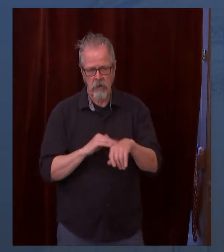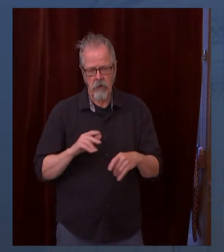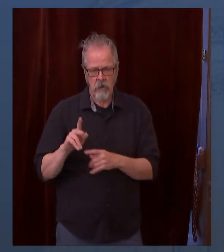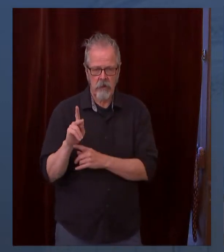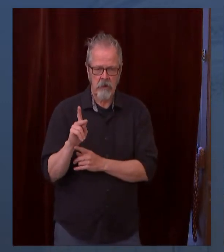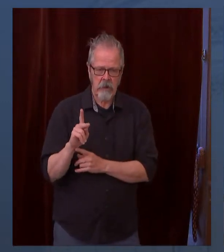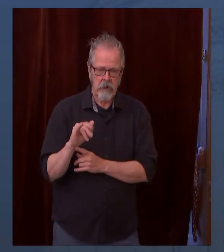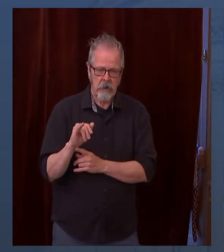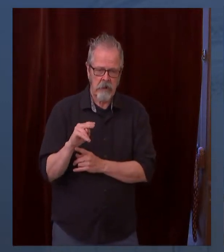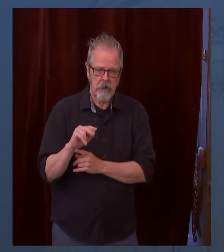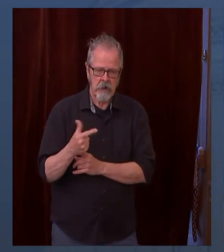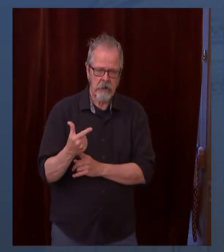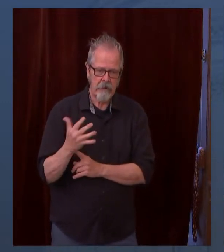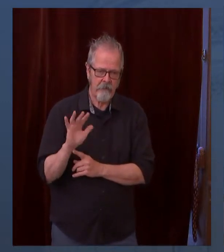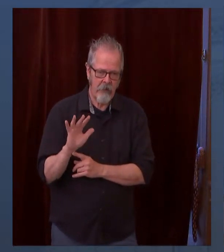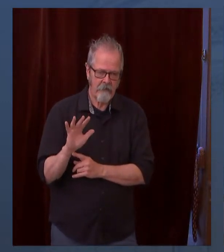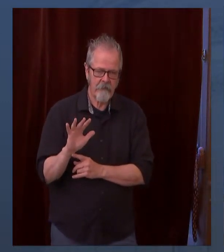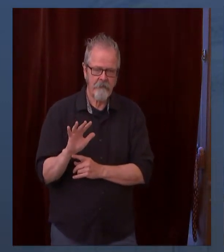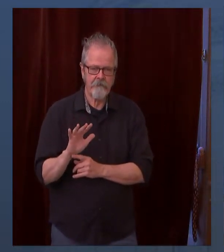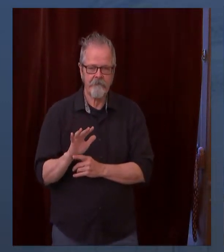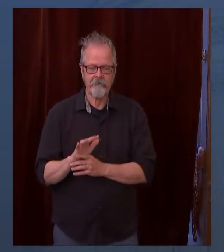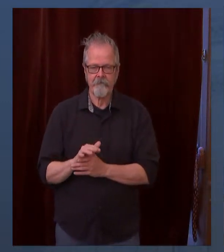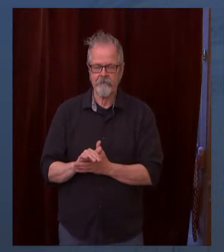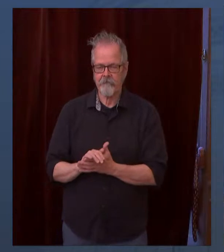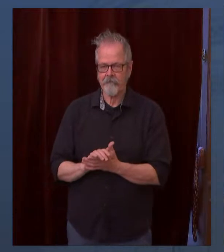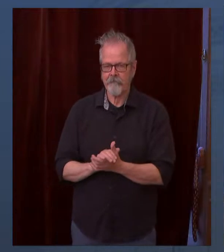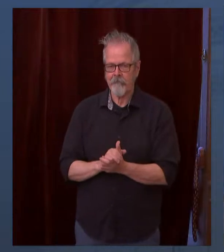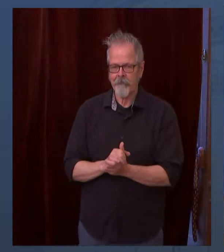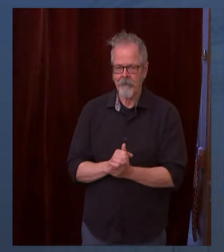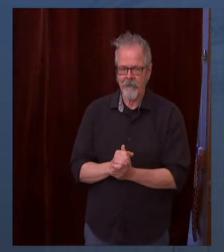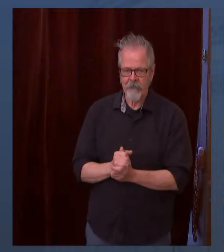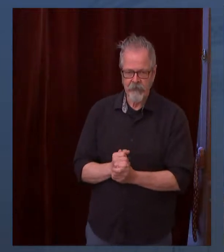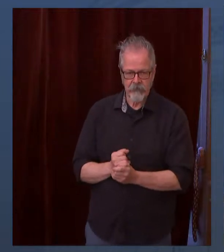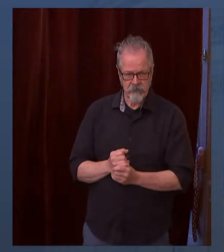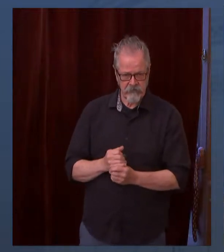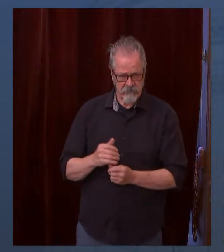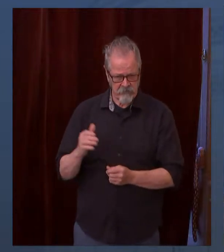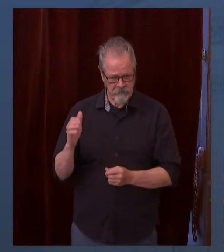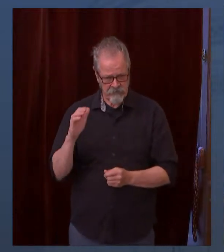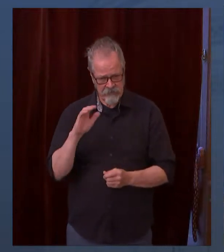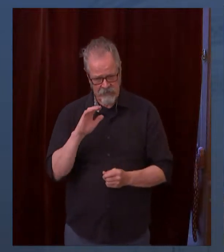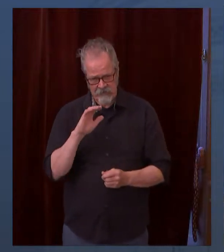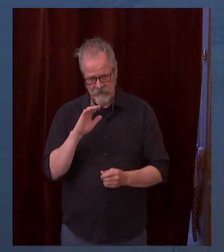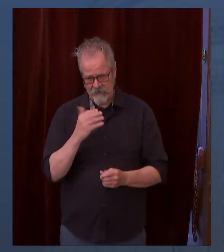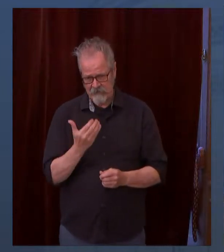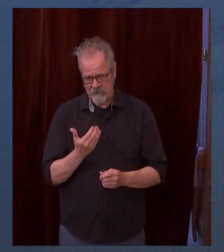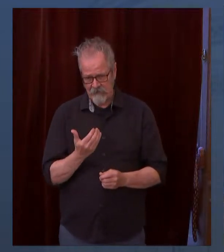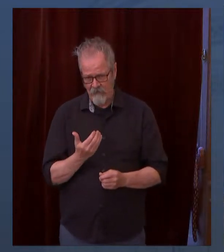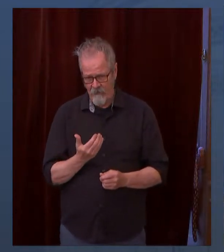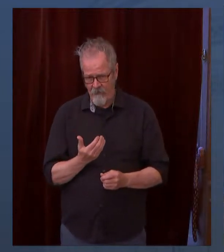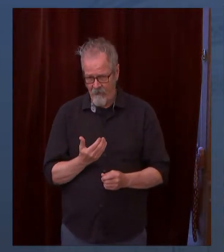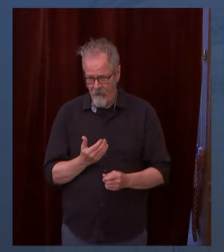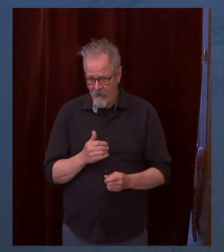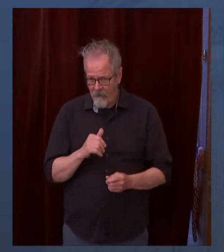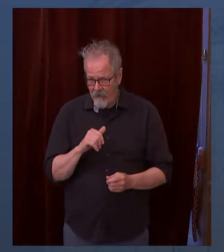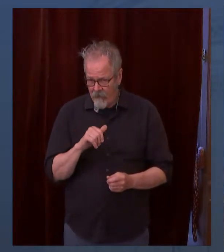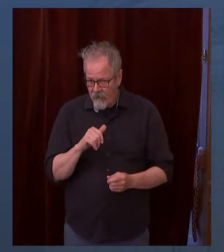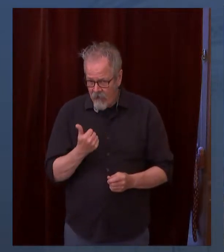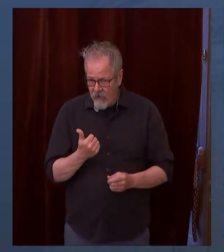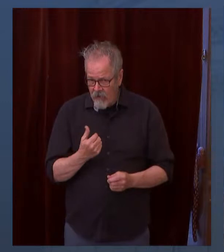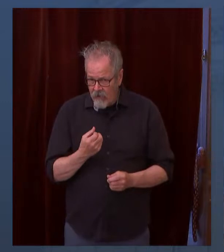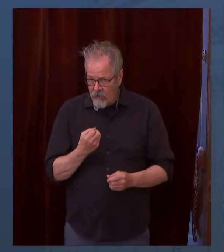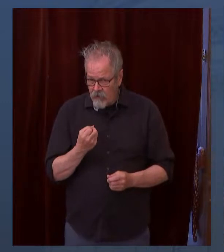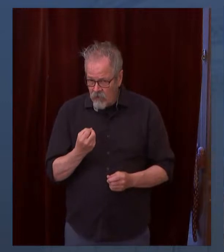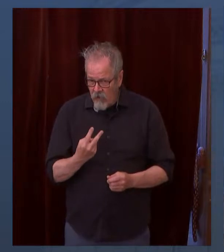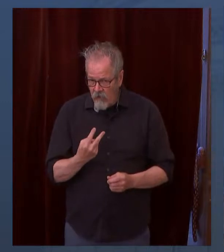That same topic, with potentially dozens of counties moving backwards and the concern that that will cause, has there been any discussion, and maybe even coming up to